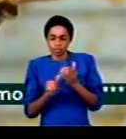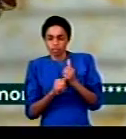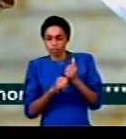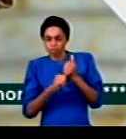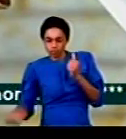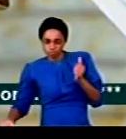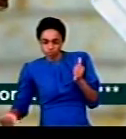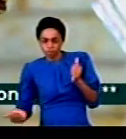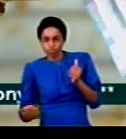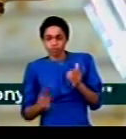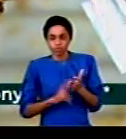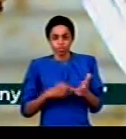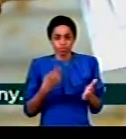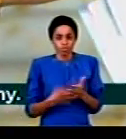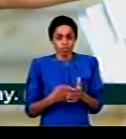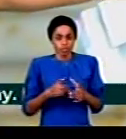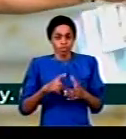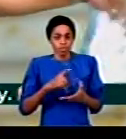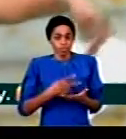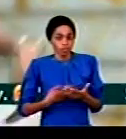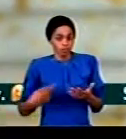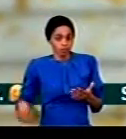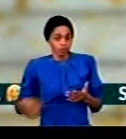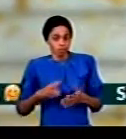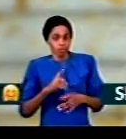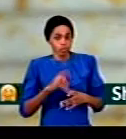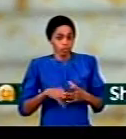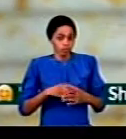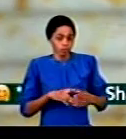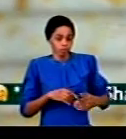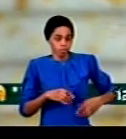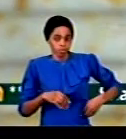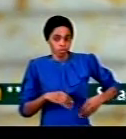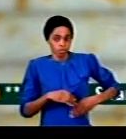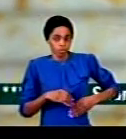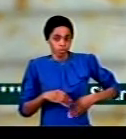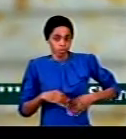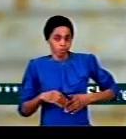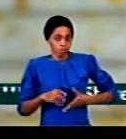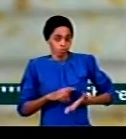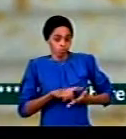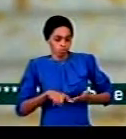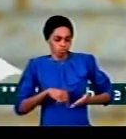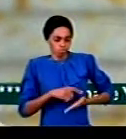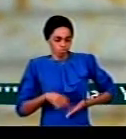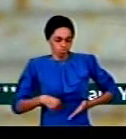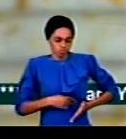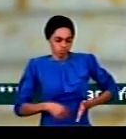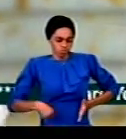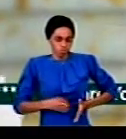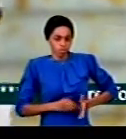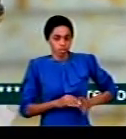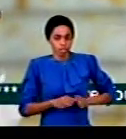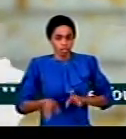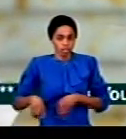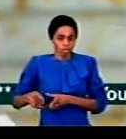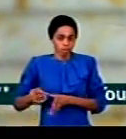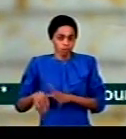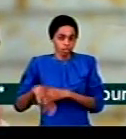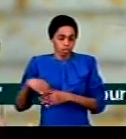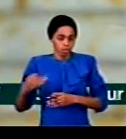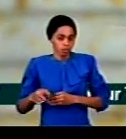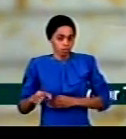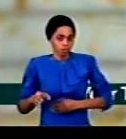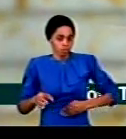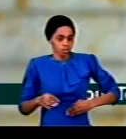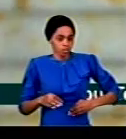through from my parlor. We were watching my parlor, and came out to the kitchen, through my kitchen, and left. So I didn't know it was a thing that coiled out of